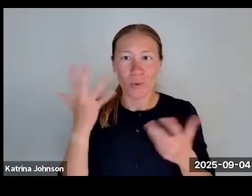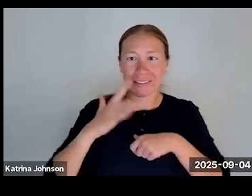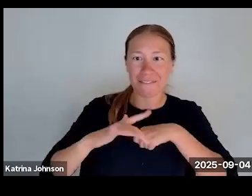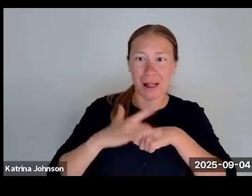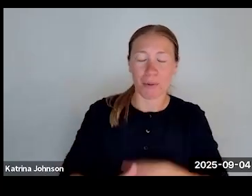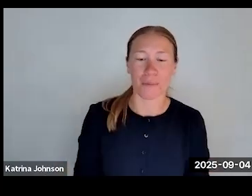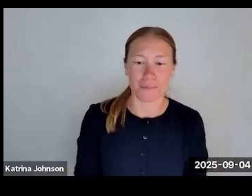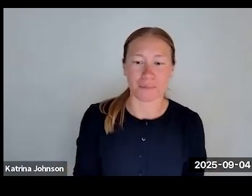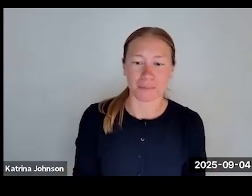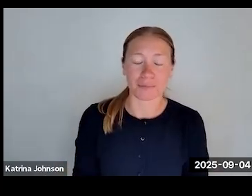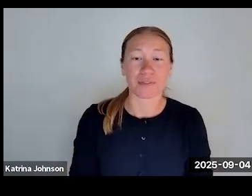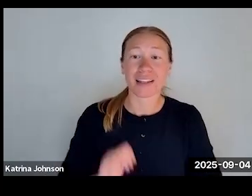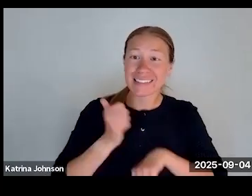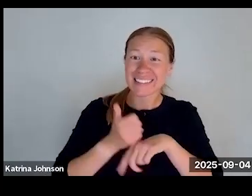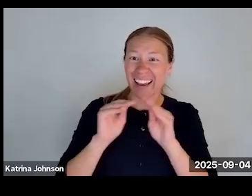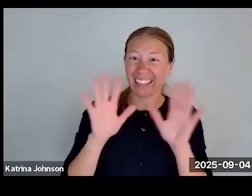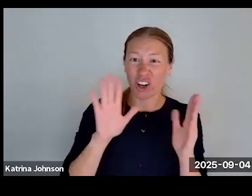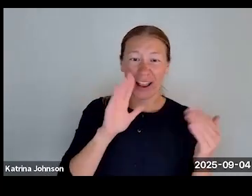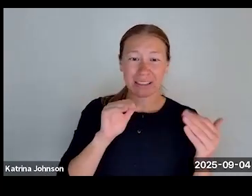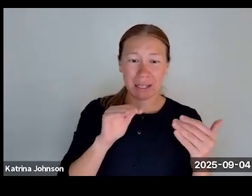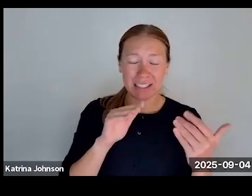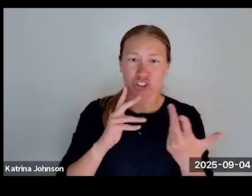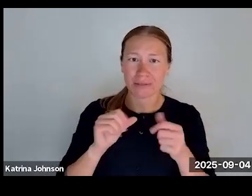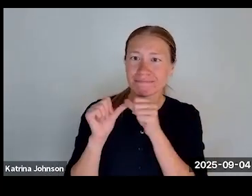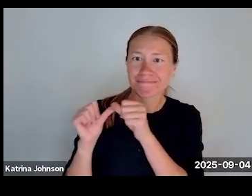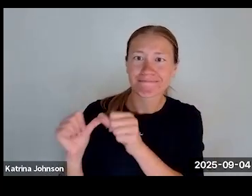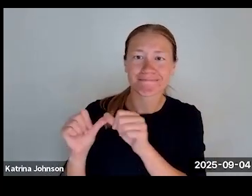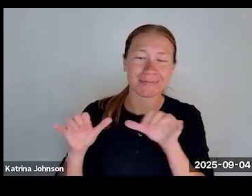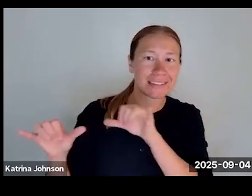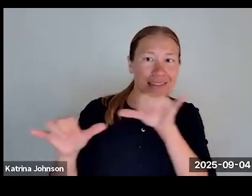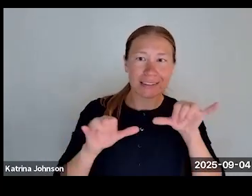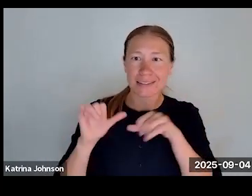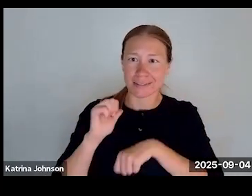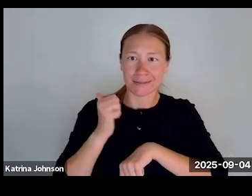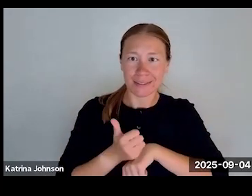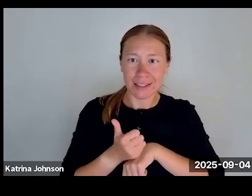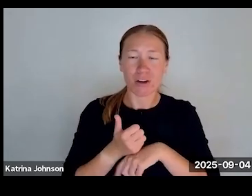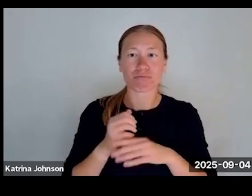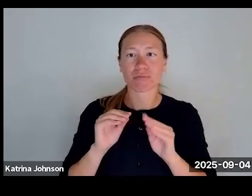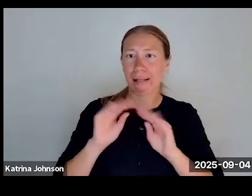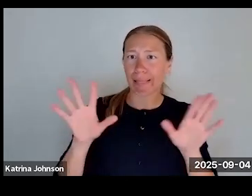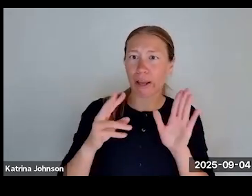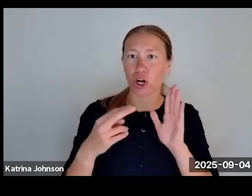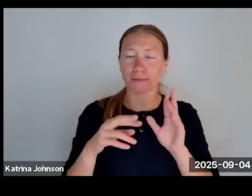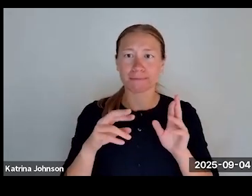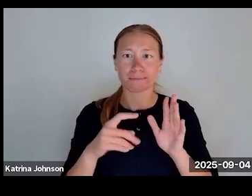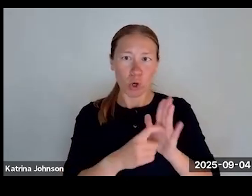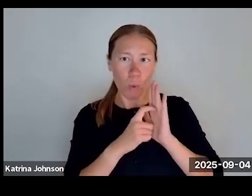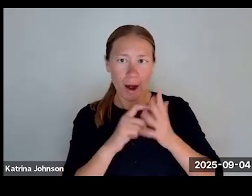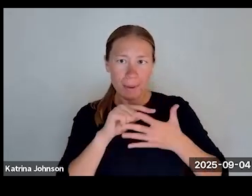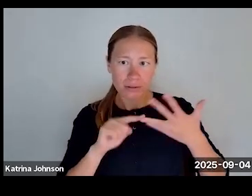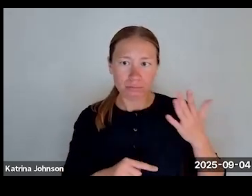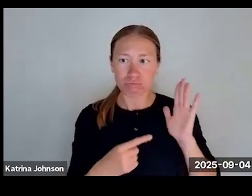Set clear expectations with consistent standards, transparent rubrics, and clear deadlines. Test in the same